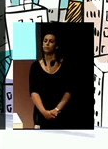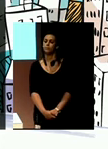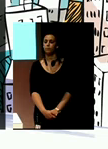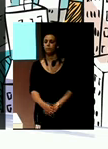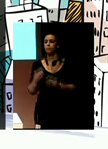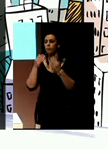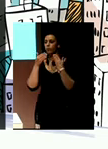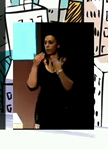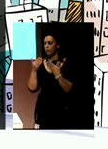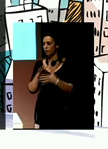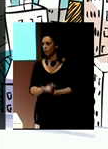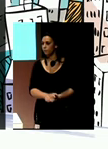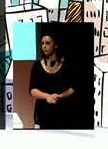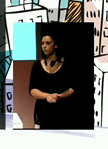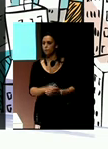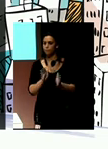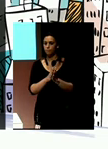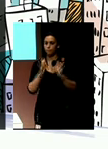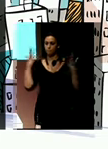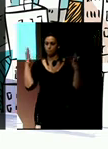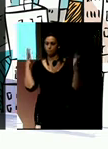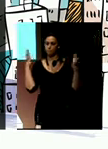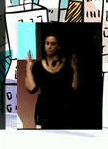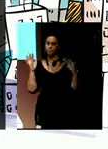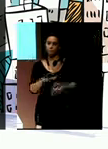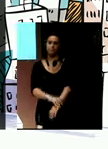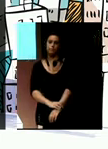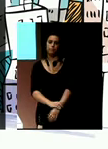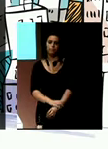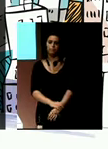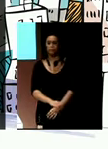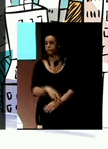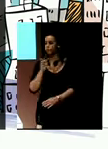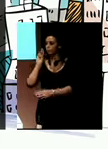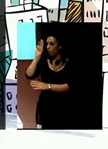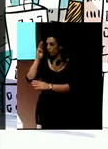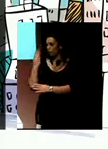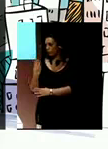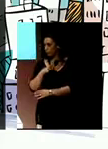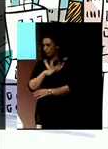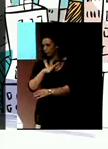Muchas gracias. Thank you. And now we are going to start the presentation.